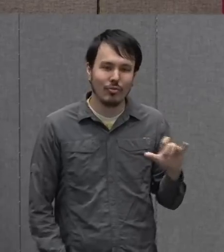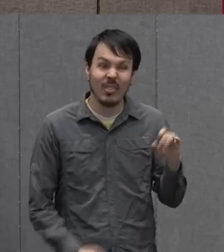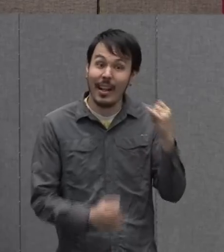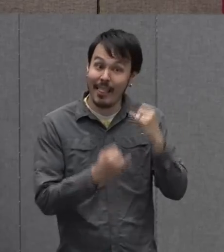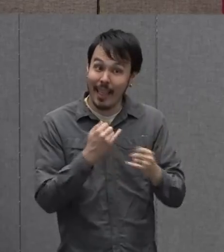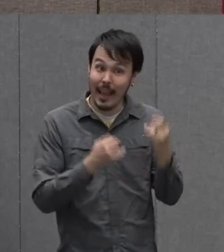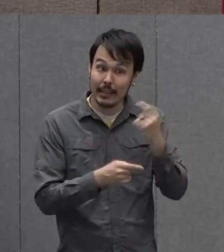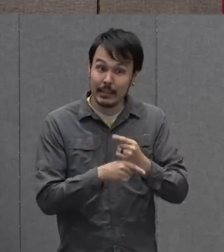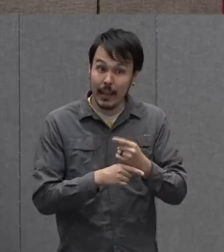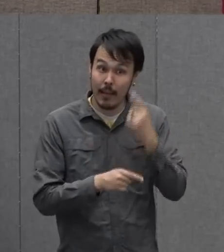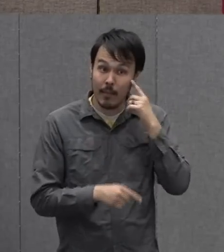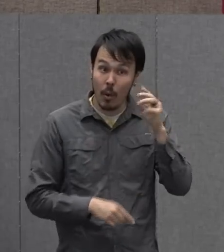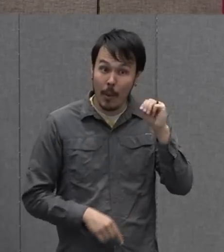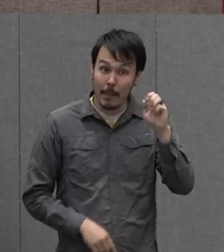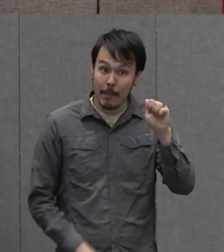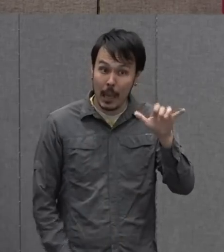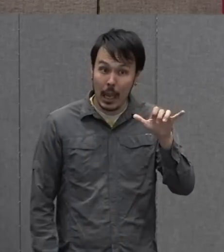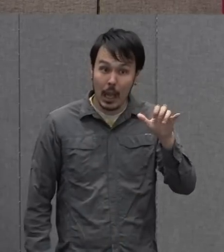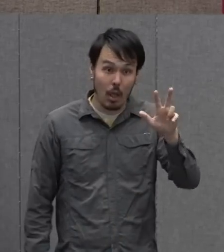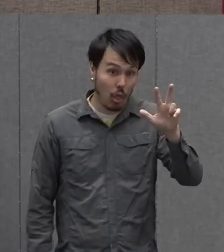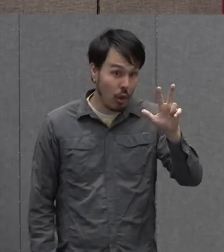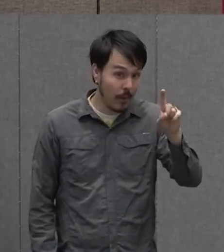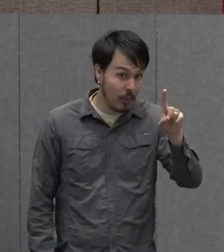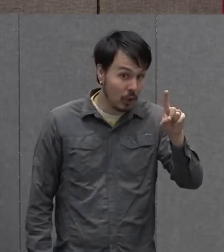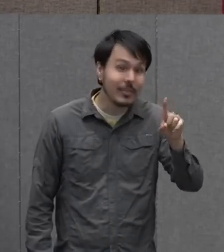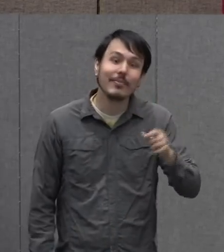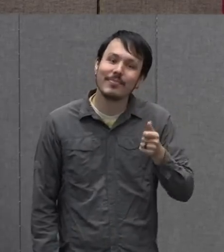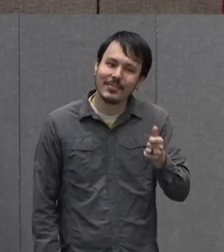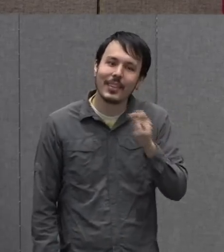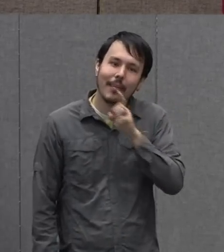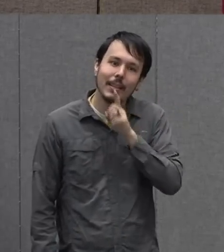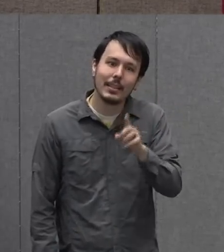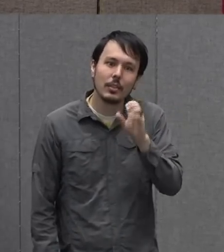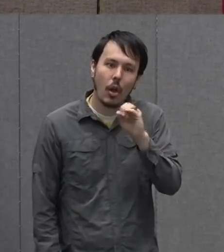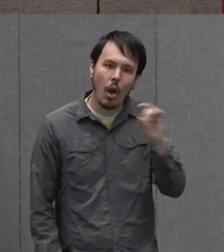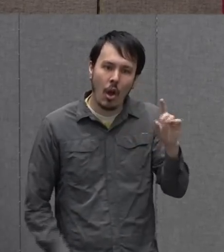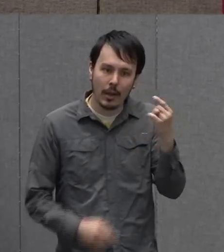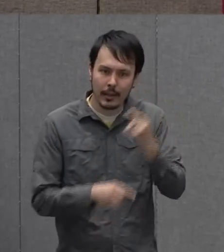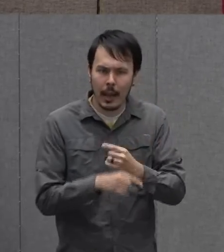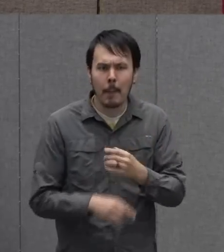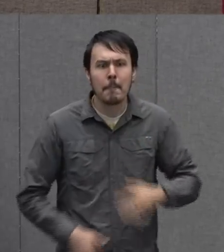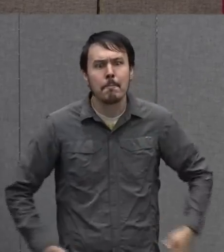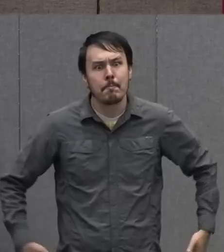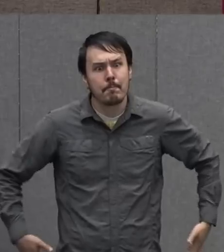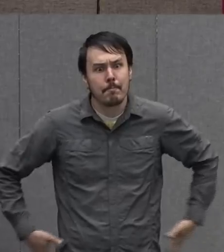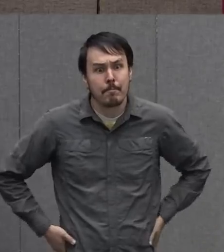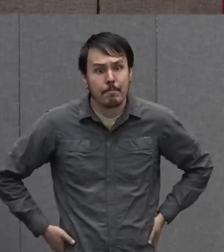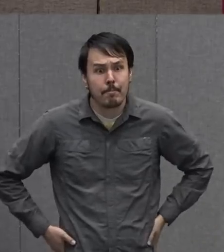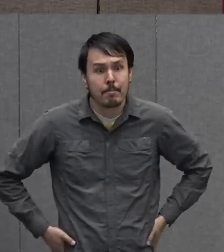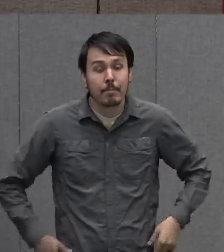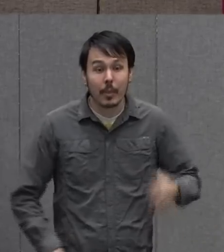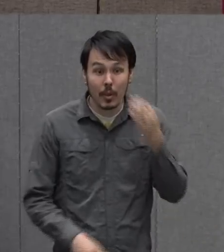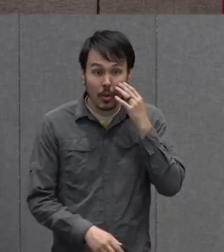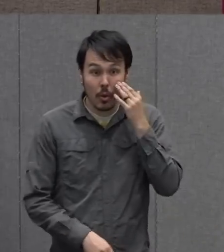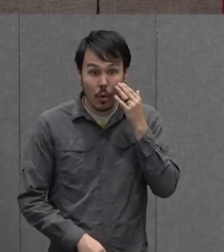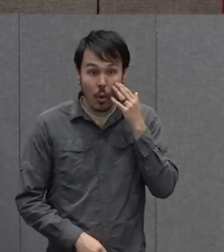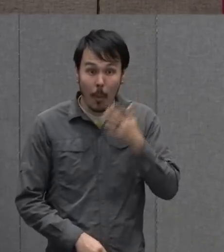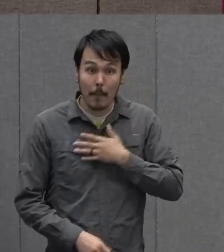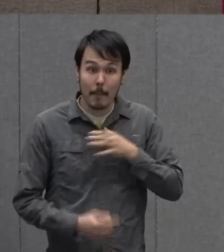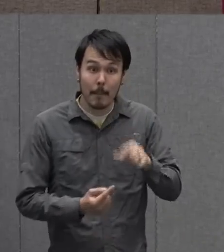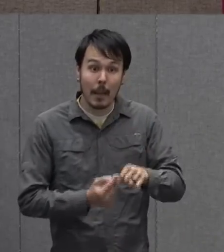May 31st, is also an odd date. So do you know what my special